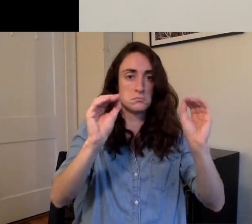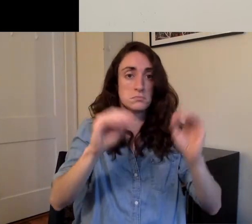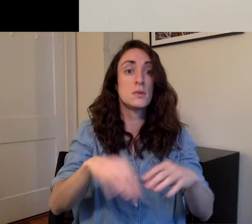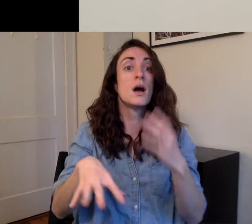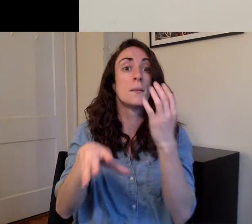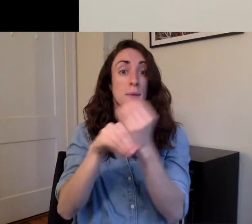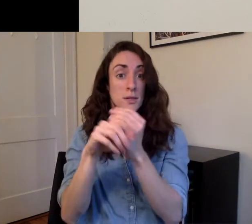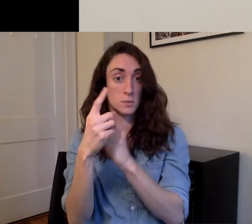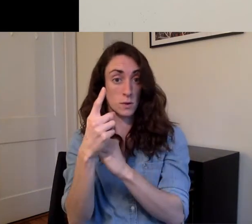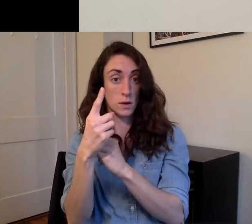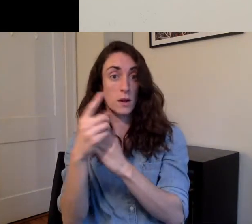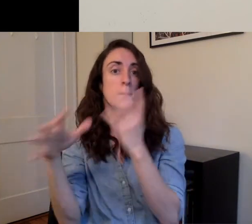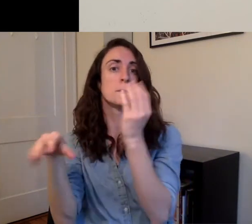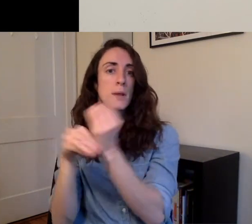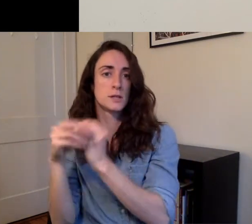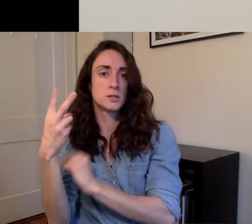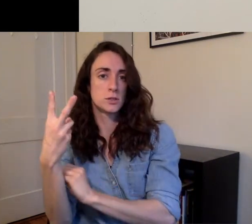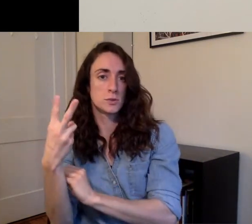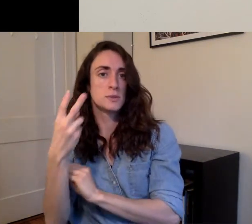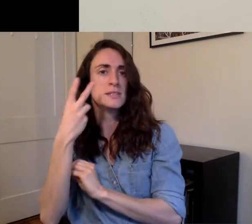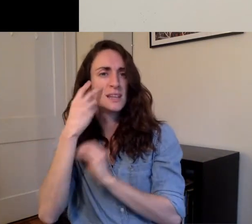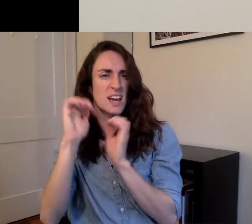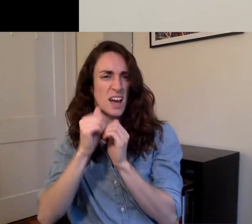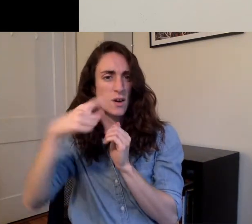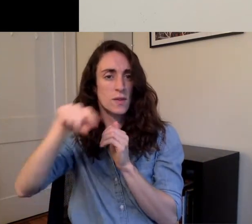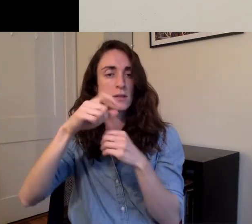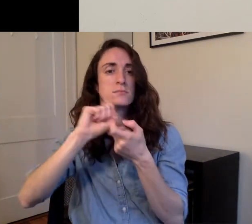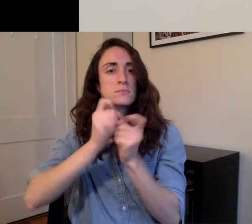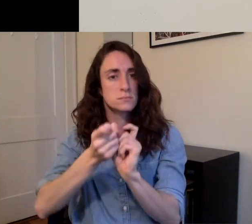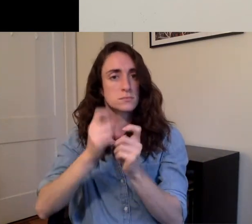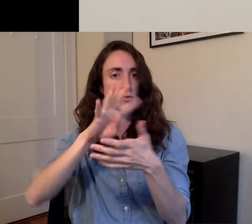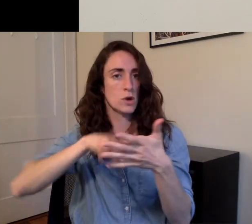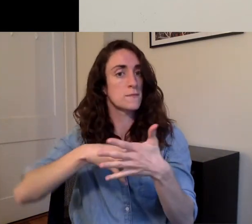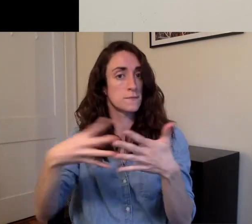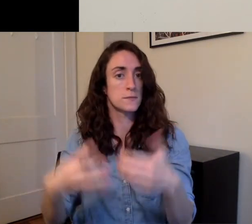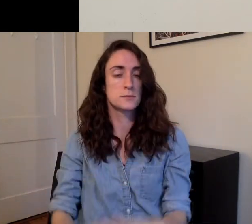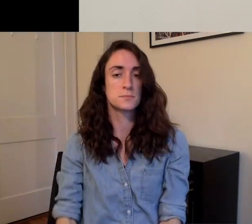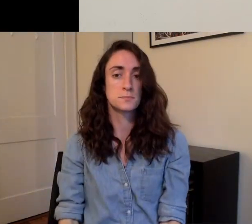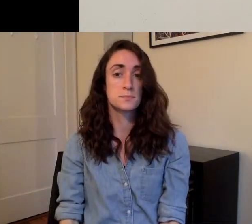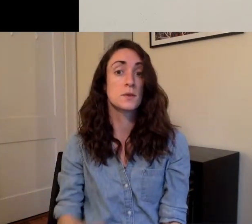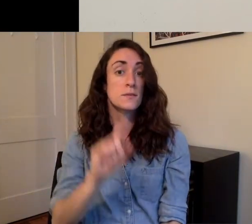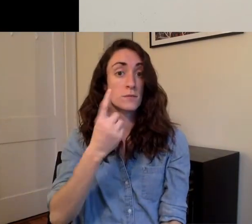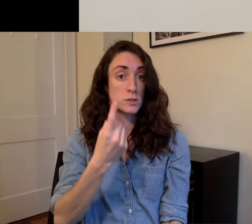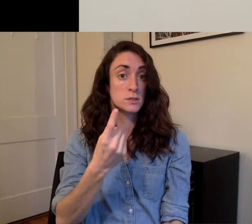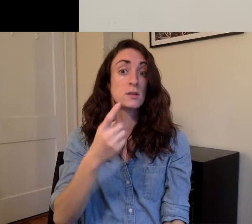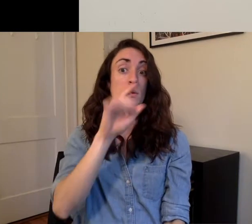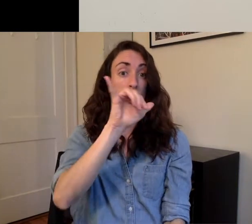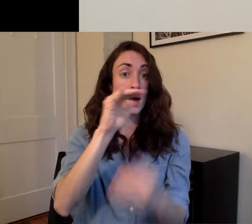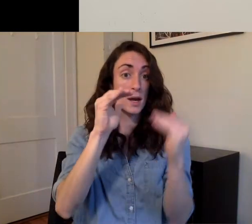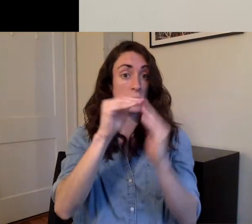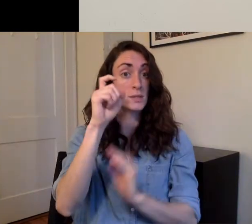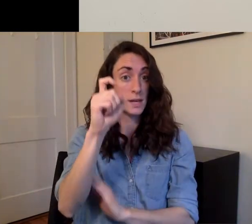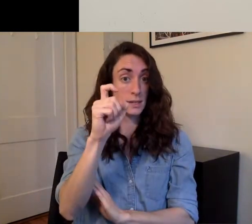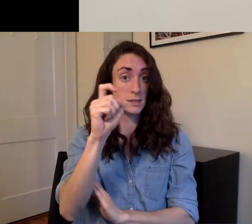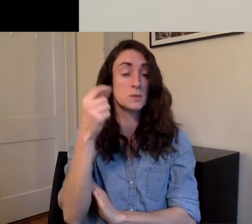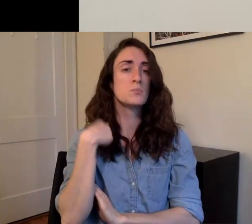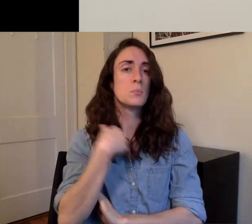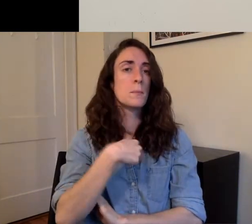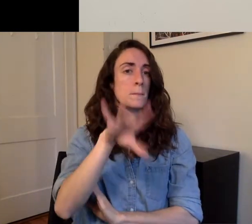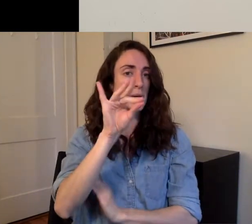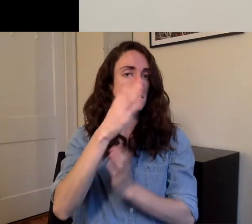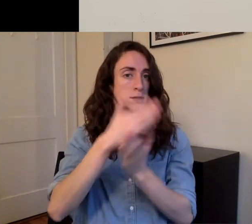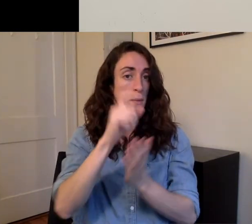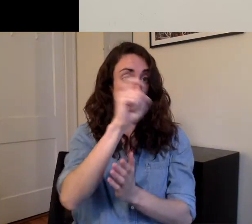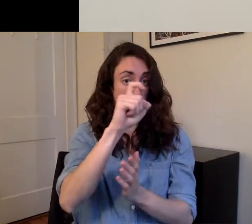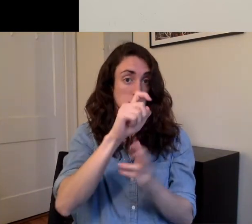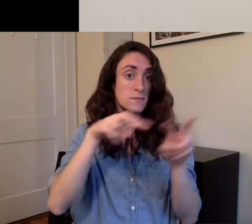Notice that in the first equation, there's no constant being added to x, and in the second and third, we do have constants, plus 1 and plus 2. So we'll see how that changes the